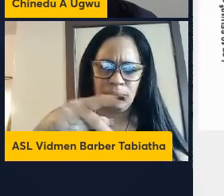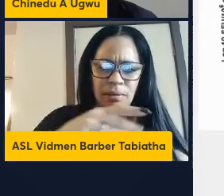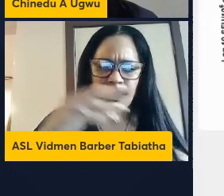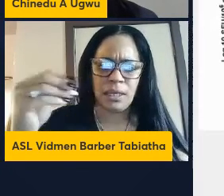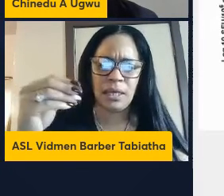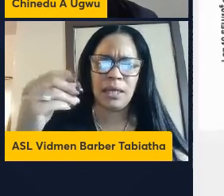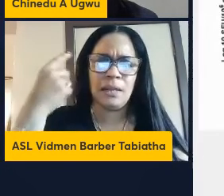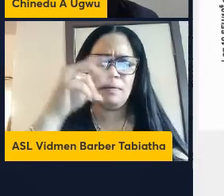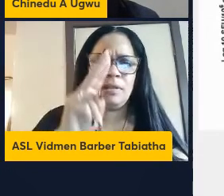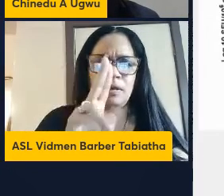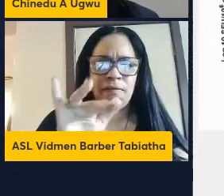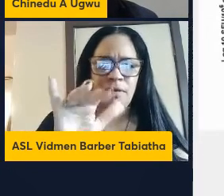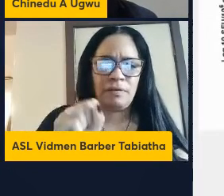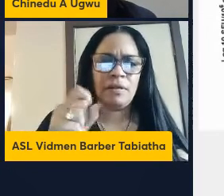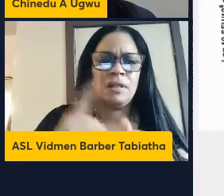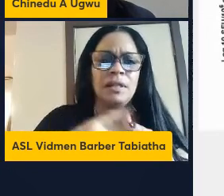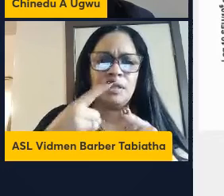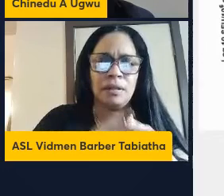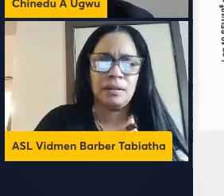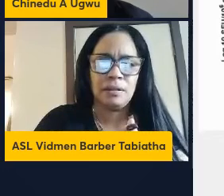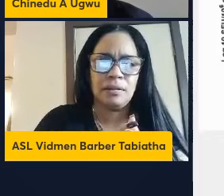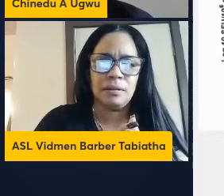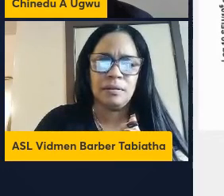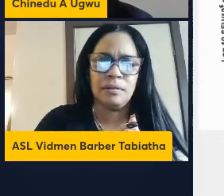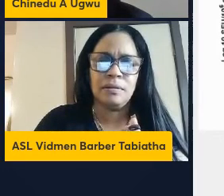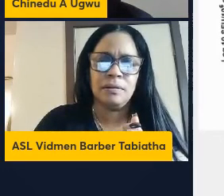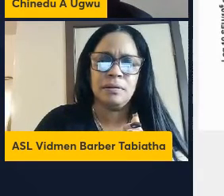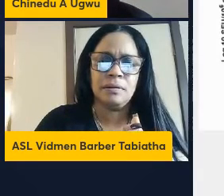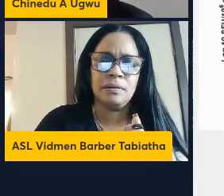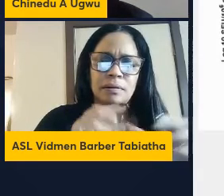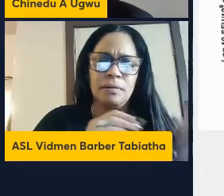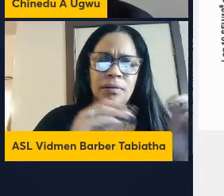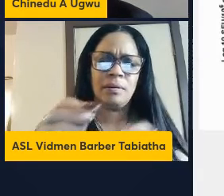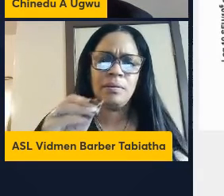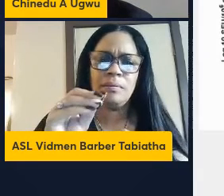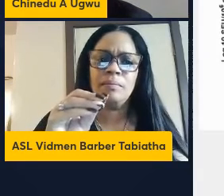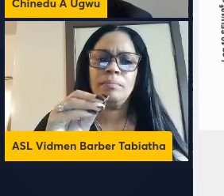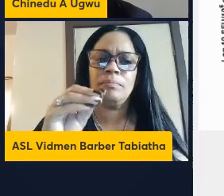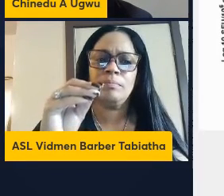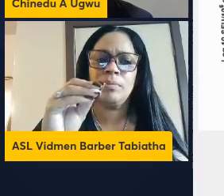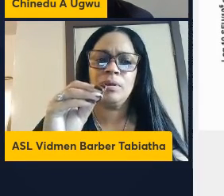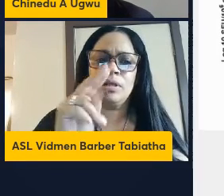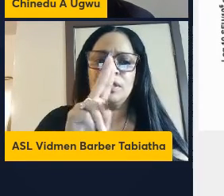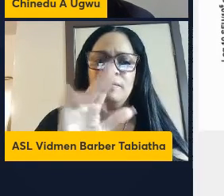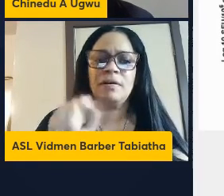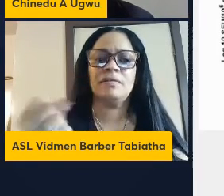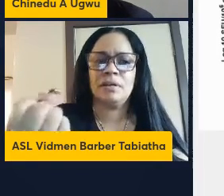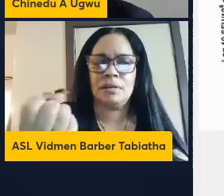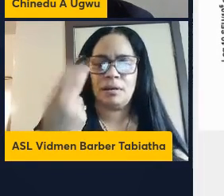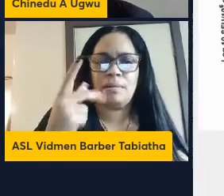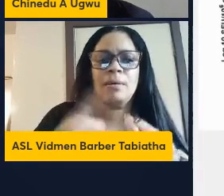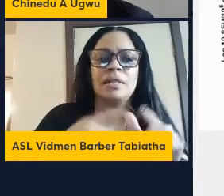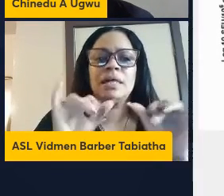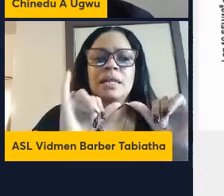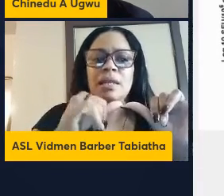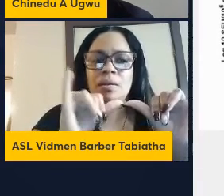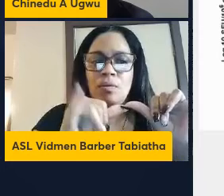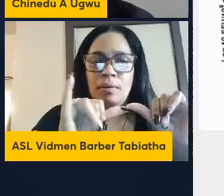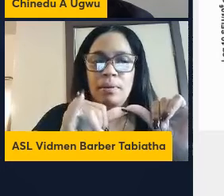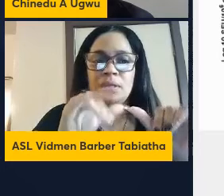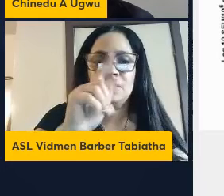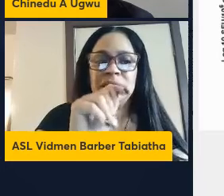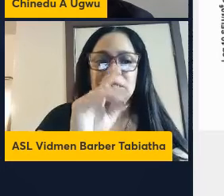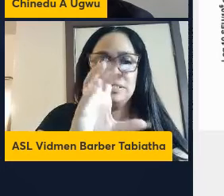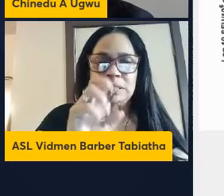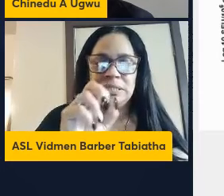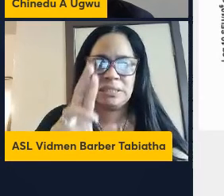virus. And then we feed this to BBMC from both the survivors and then their contact. And then we measure the T